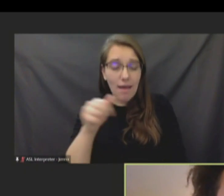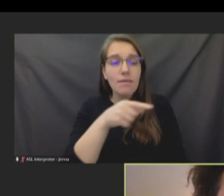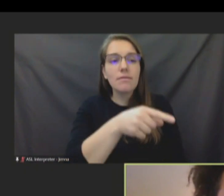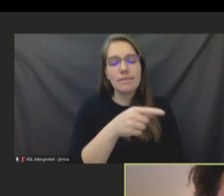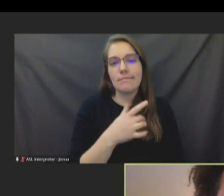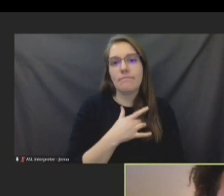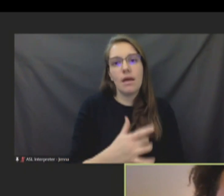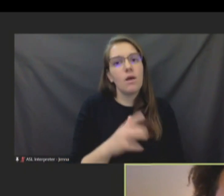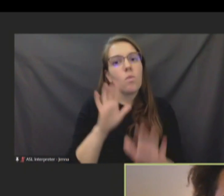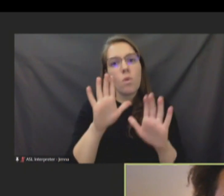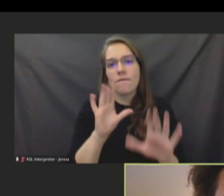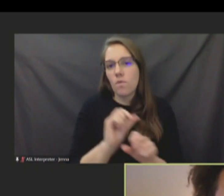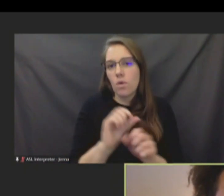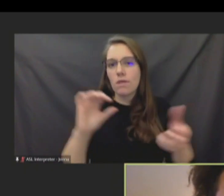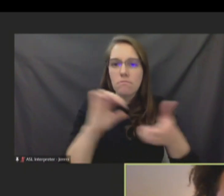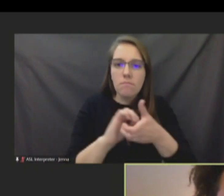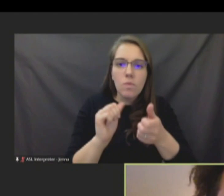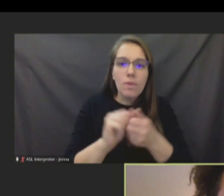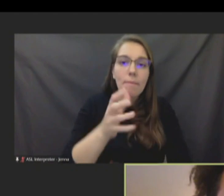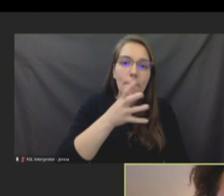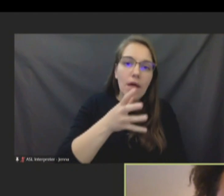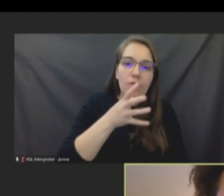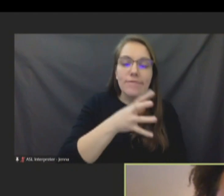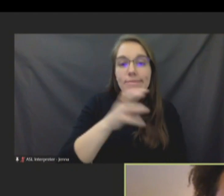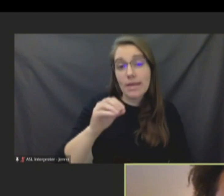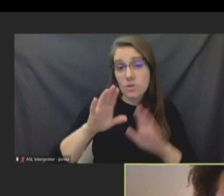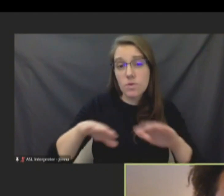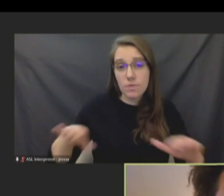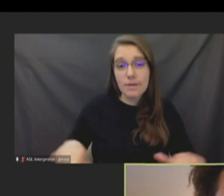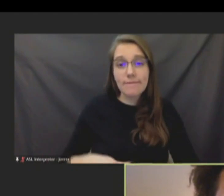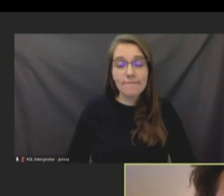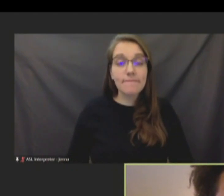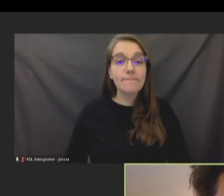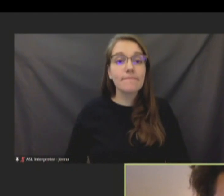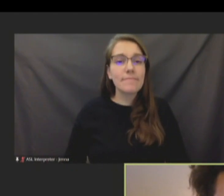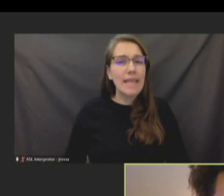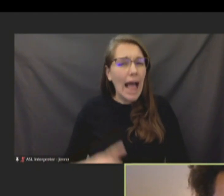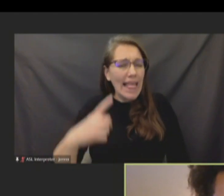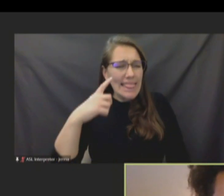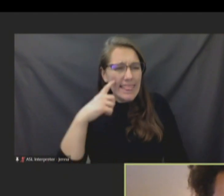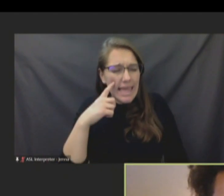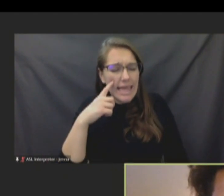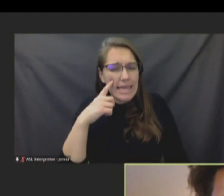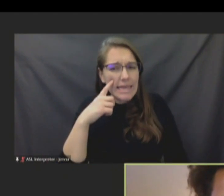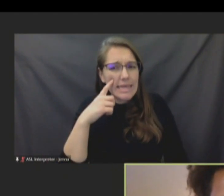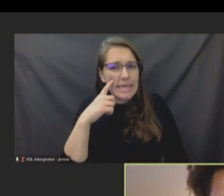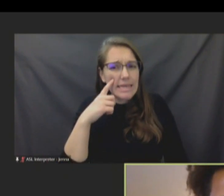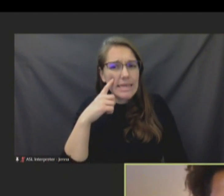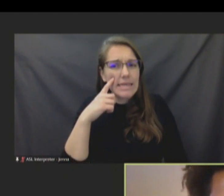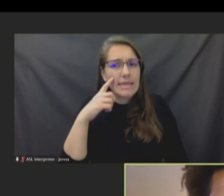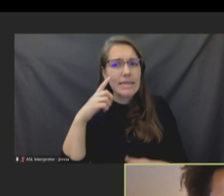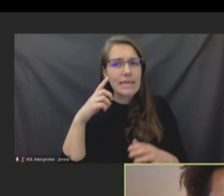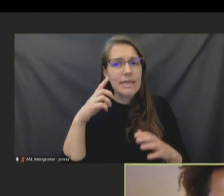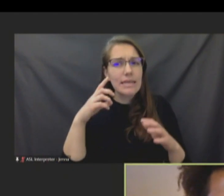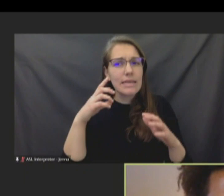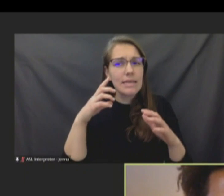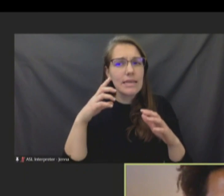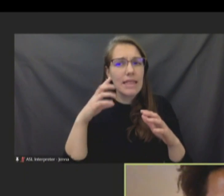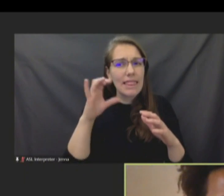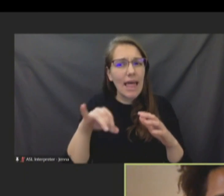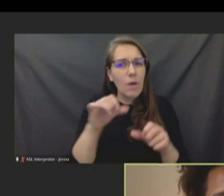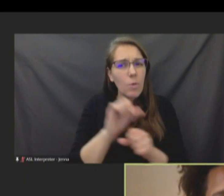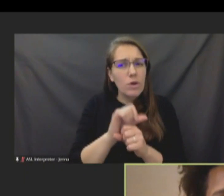with mothers in their children, who I believe are on the autistic